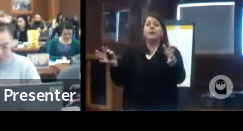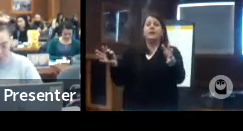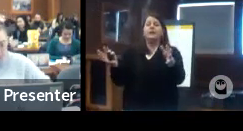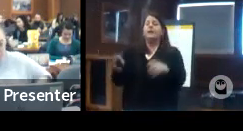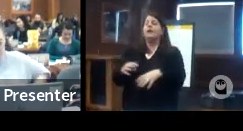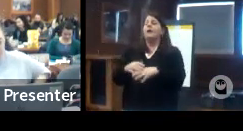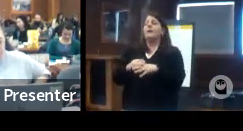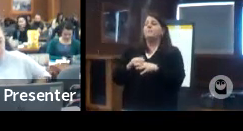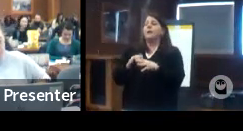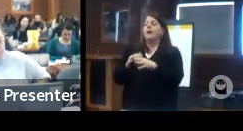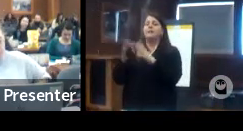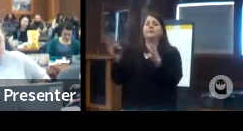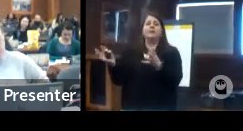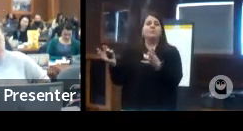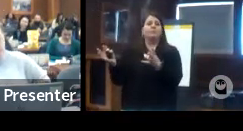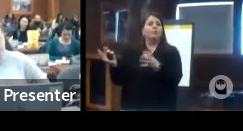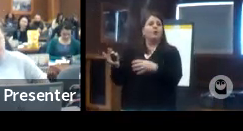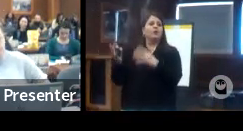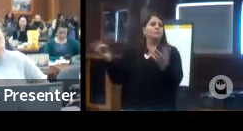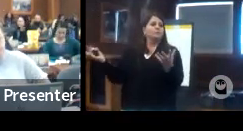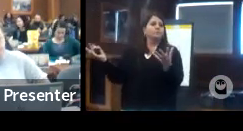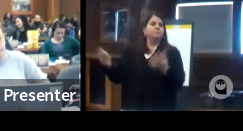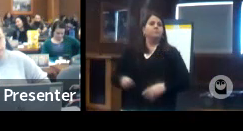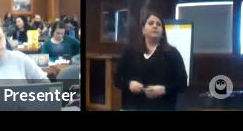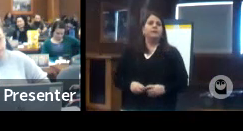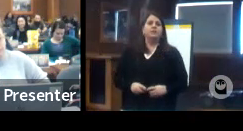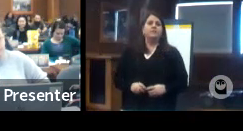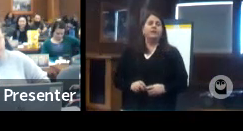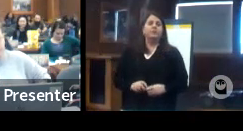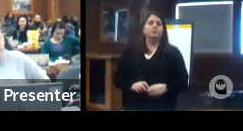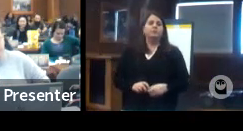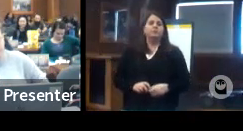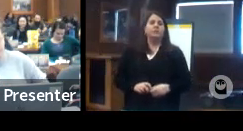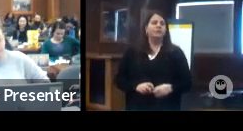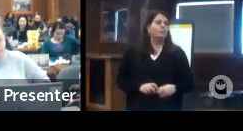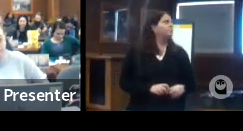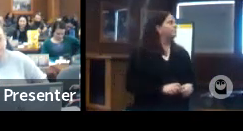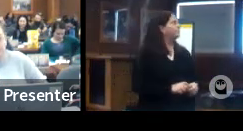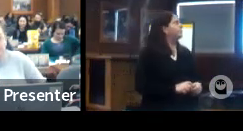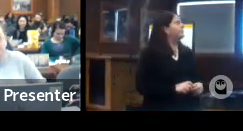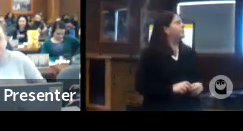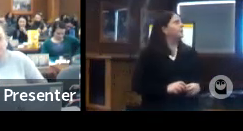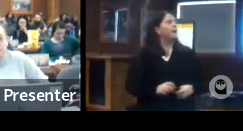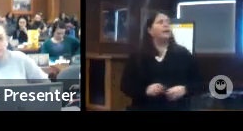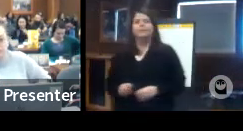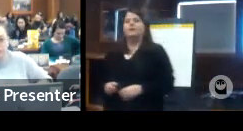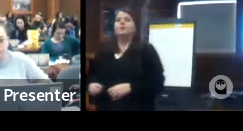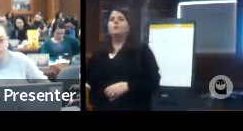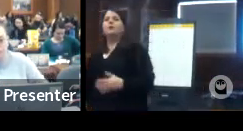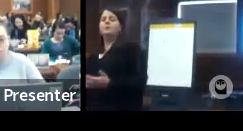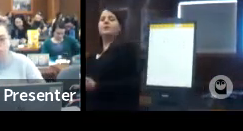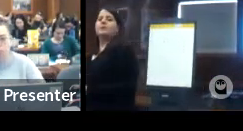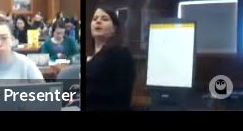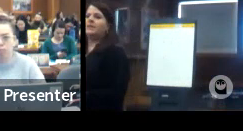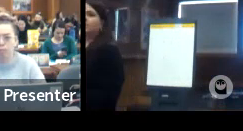introductory training, has never done it before. You know, she's available. Reach out to her. Okay,